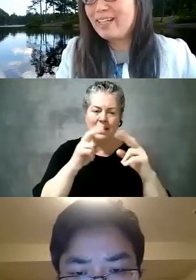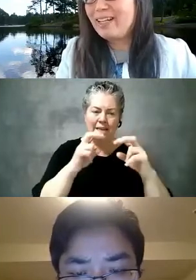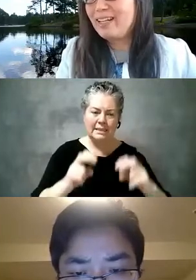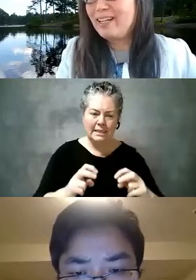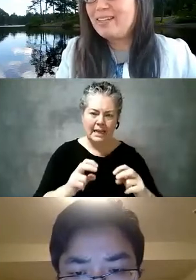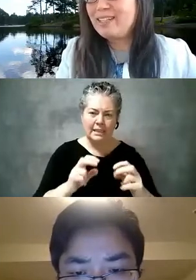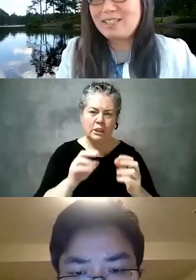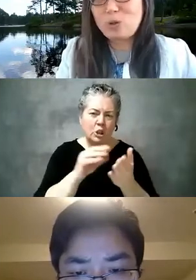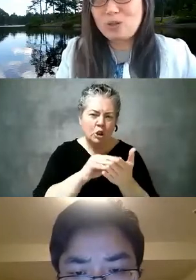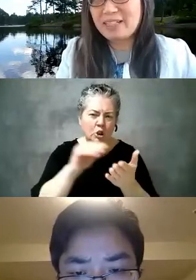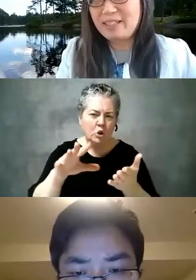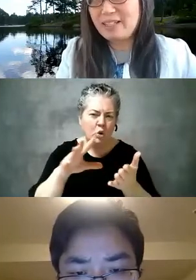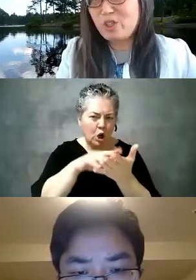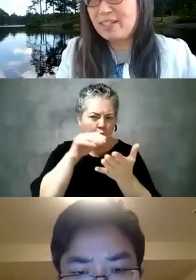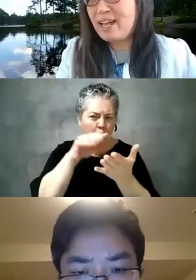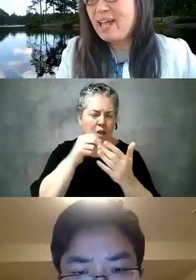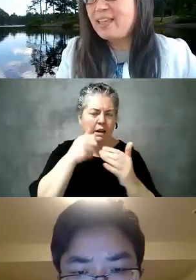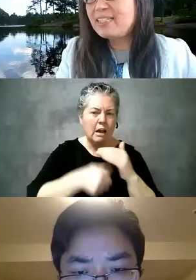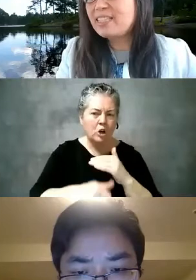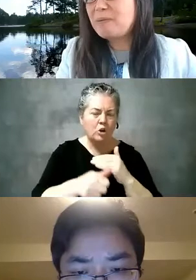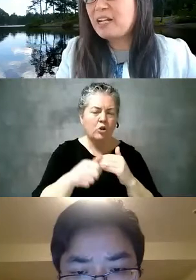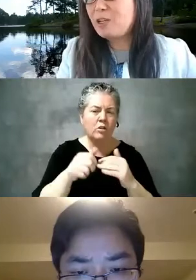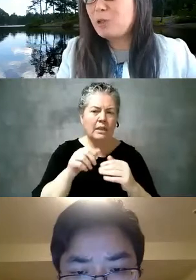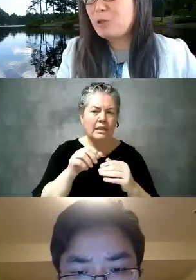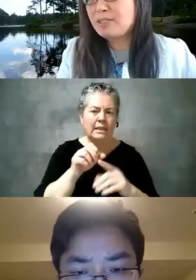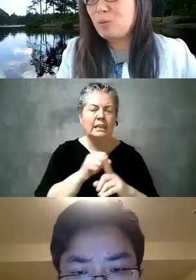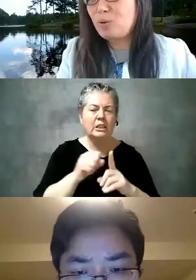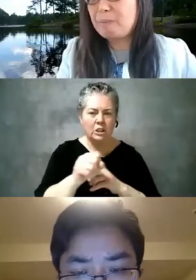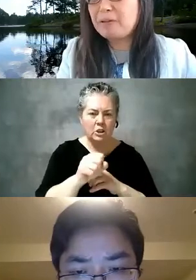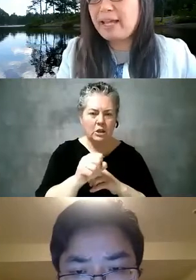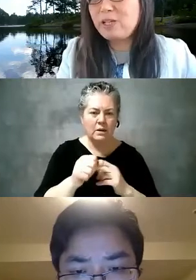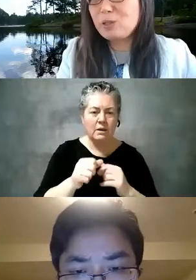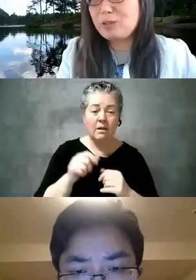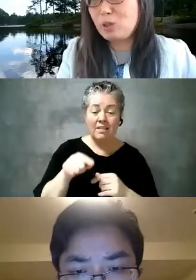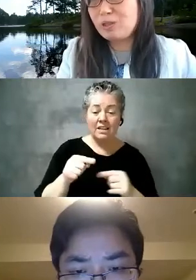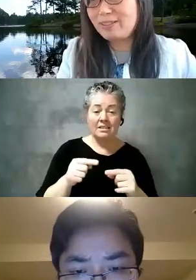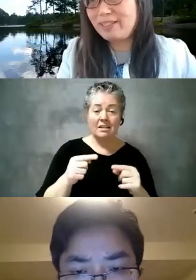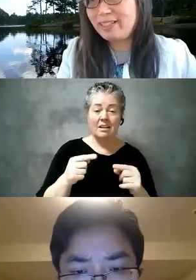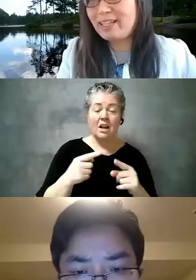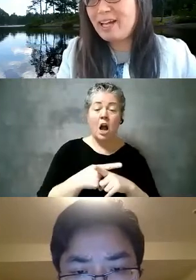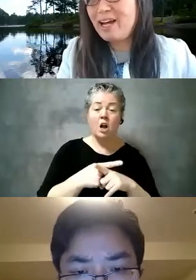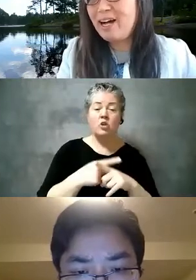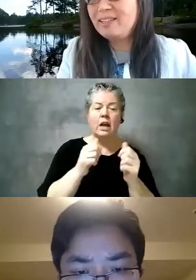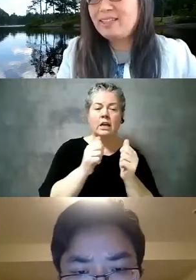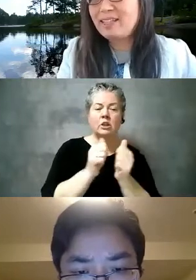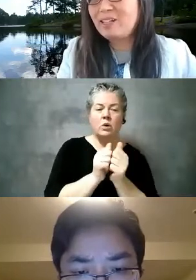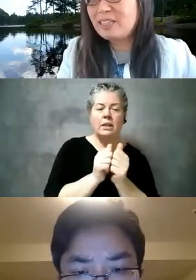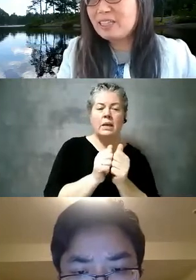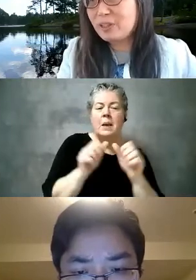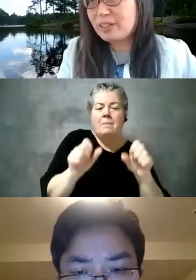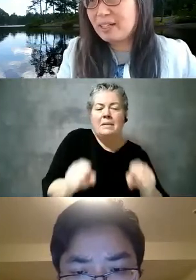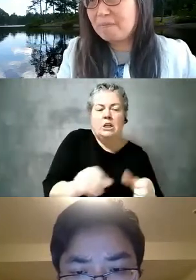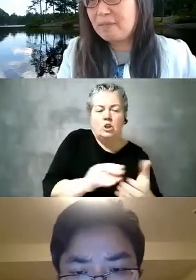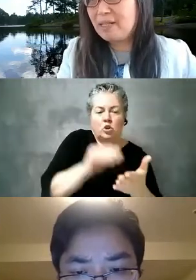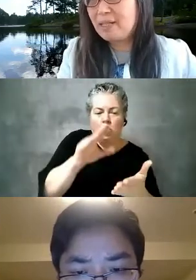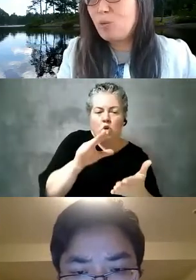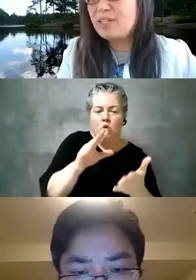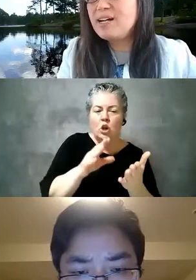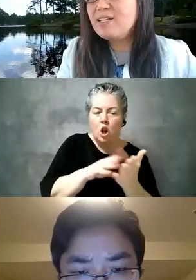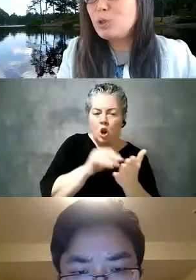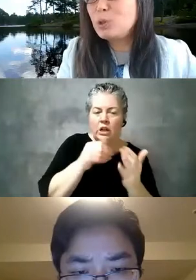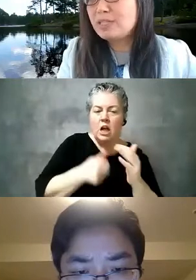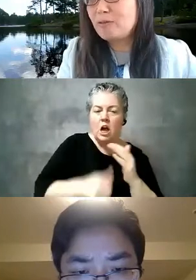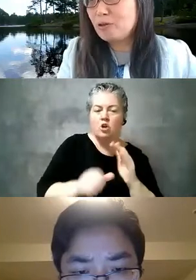learning under this treatment condition. And this is to be contrasted with potential student learning under the current curriculum